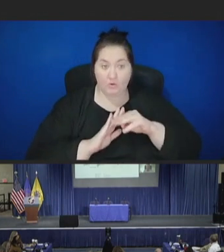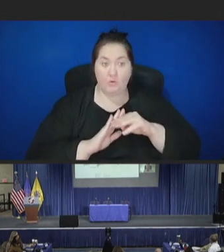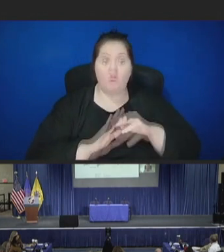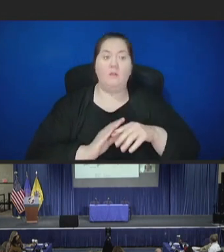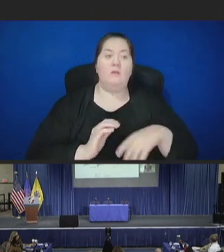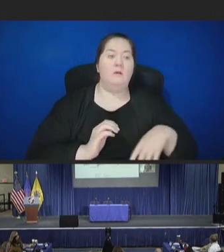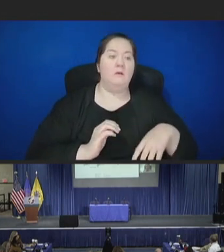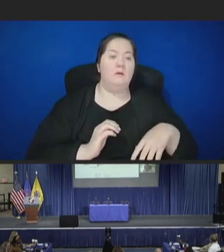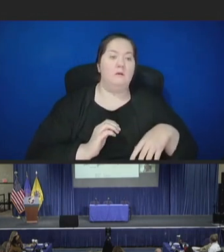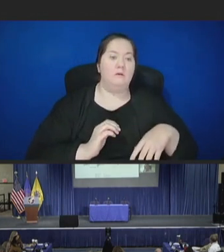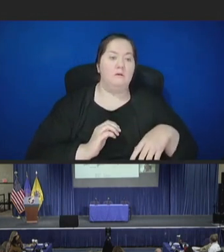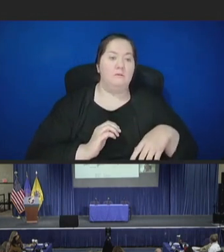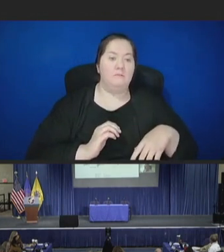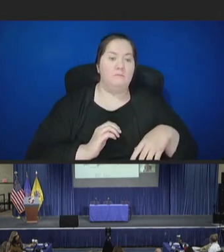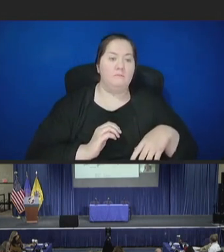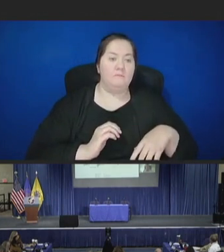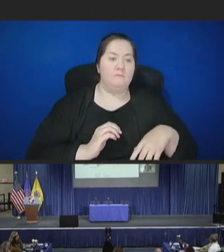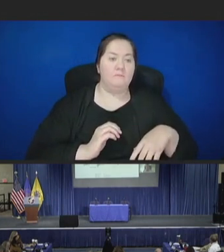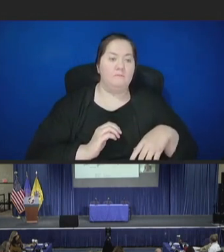10E8-like